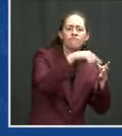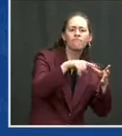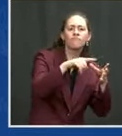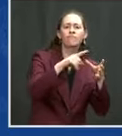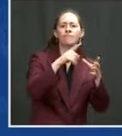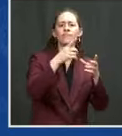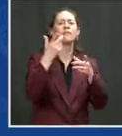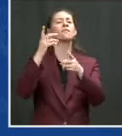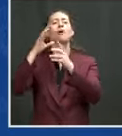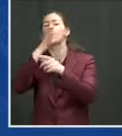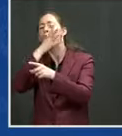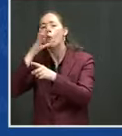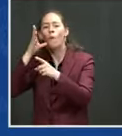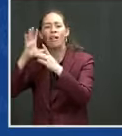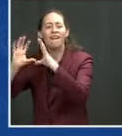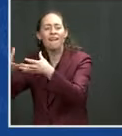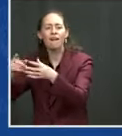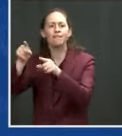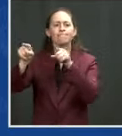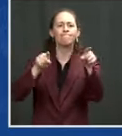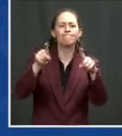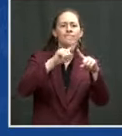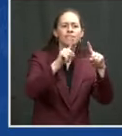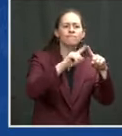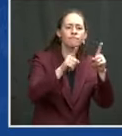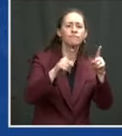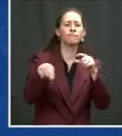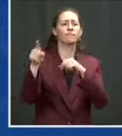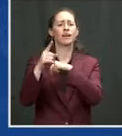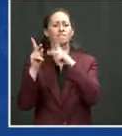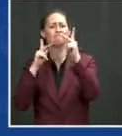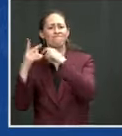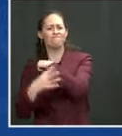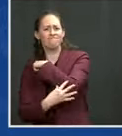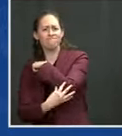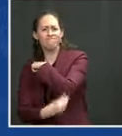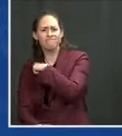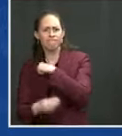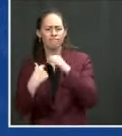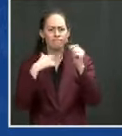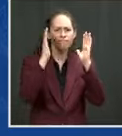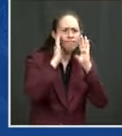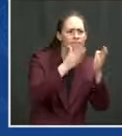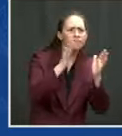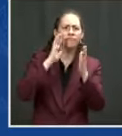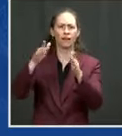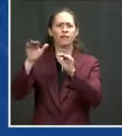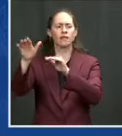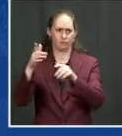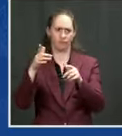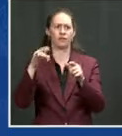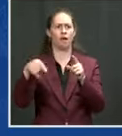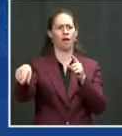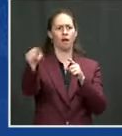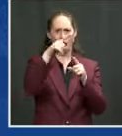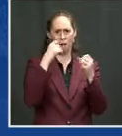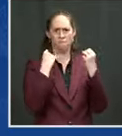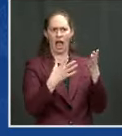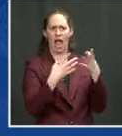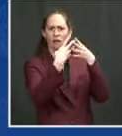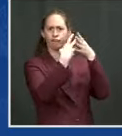concentrations of extreme poverty, whether we were getting to those areas. Which meant that we could then drive vaccine, both